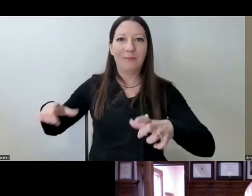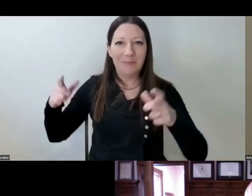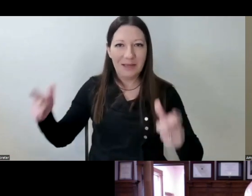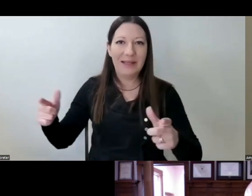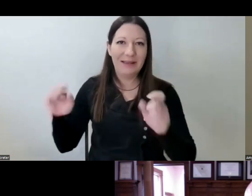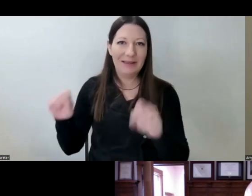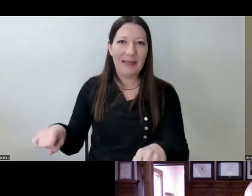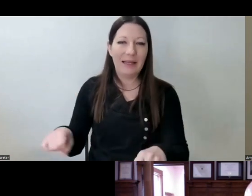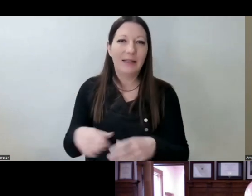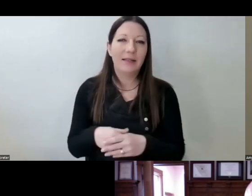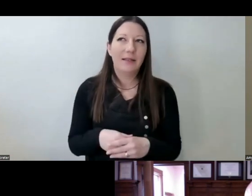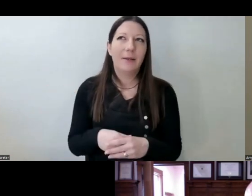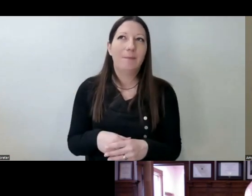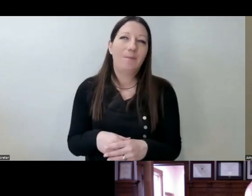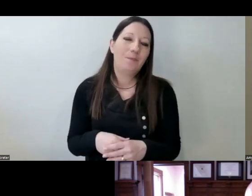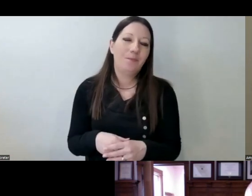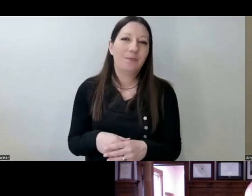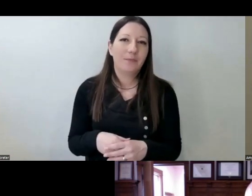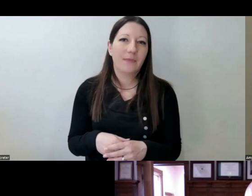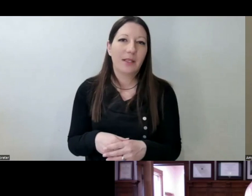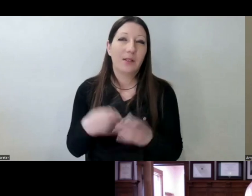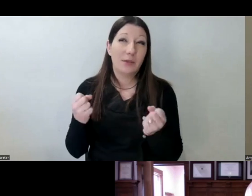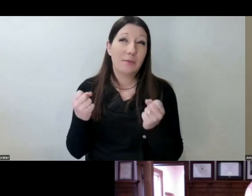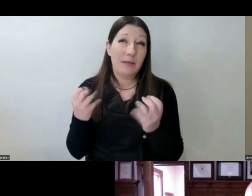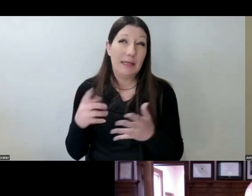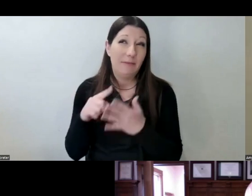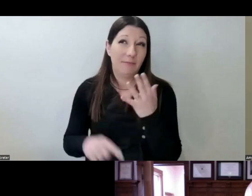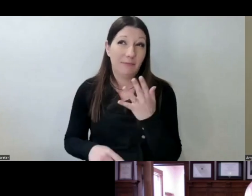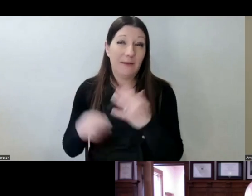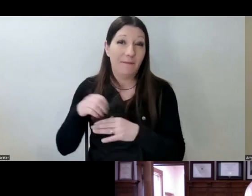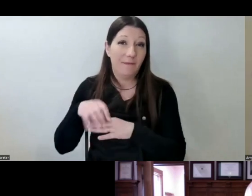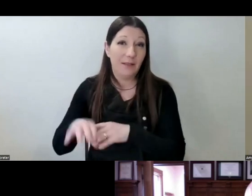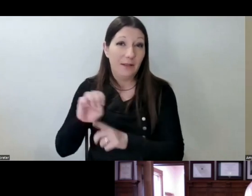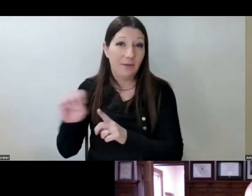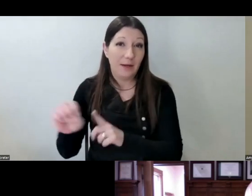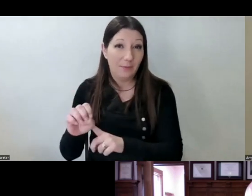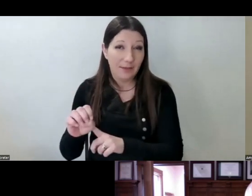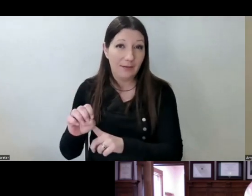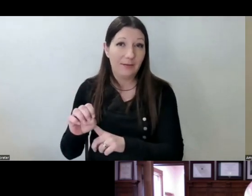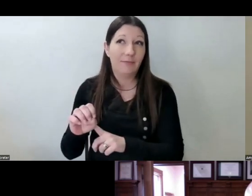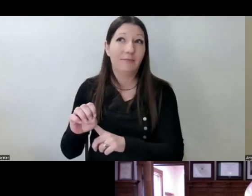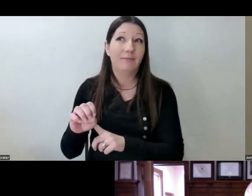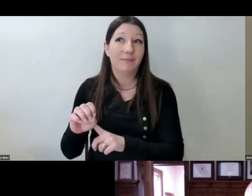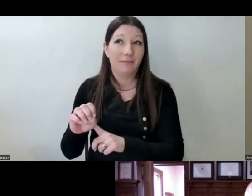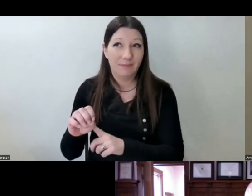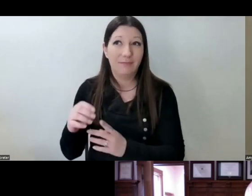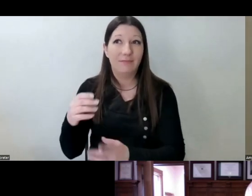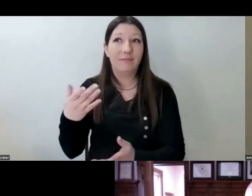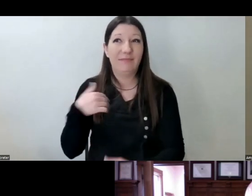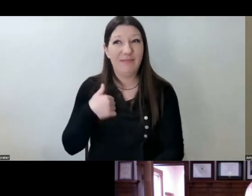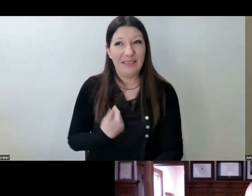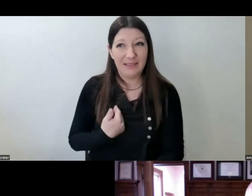are affecting the environment due to this increase in like the collective wealth, I think, that is at that in this space.